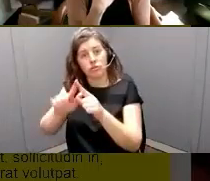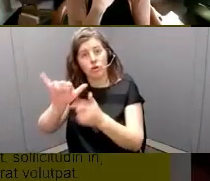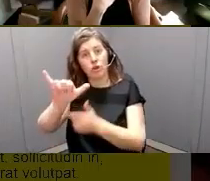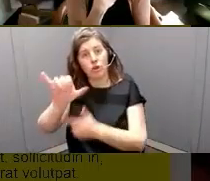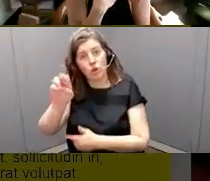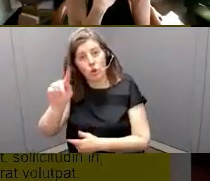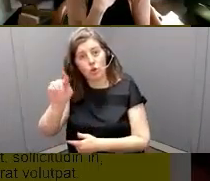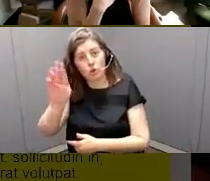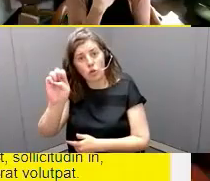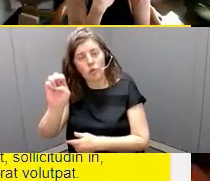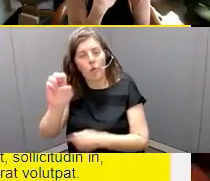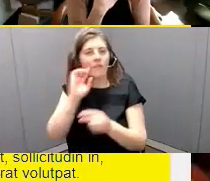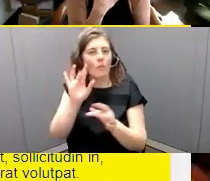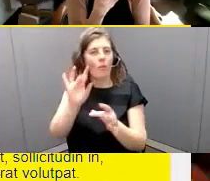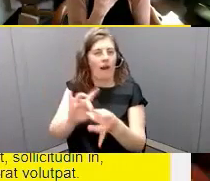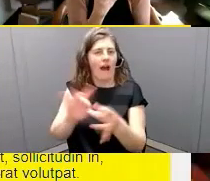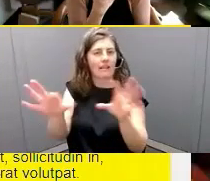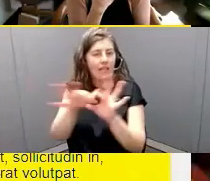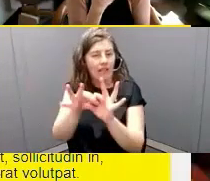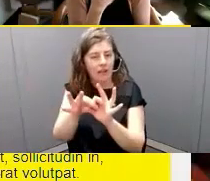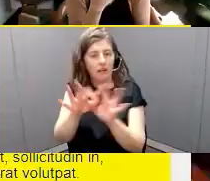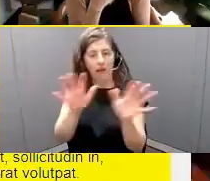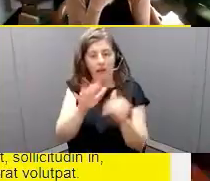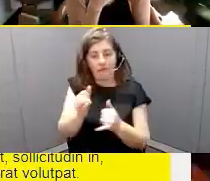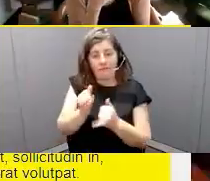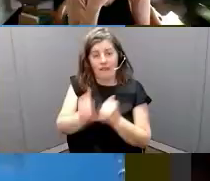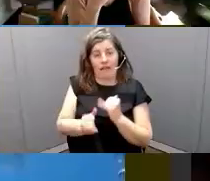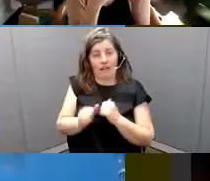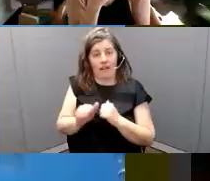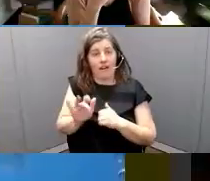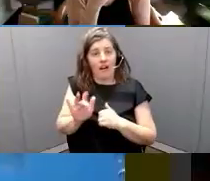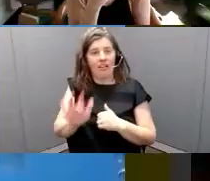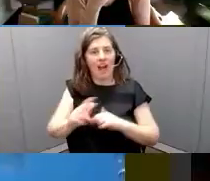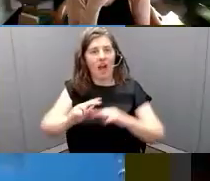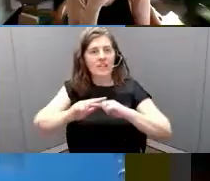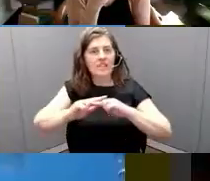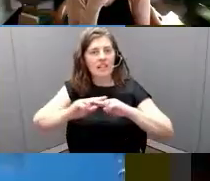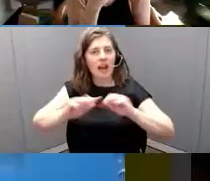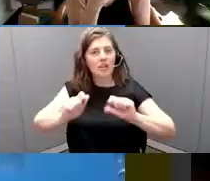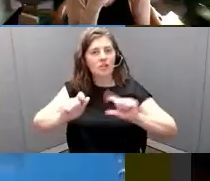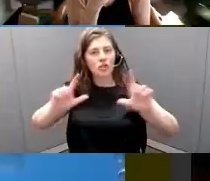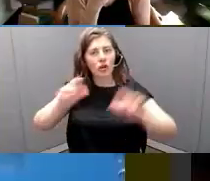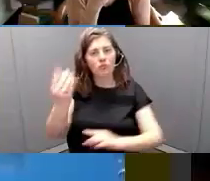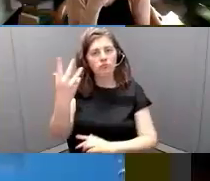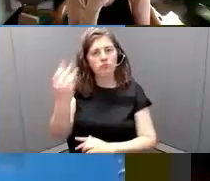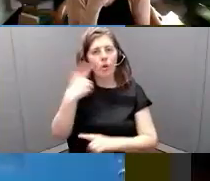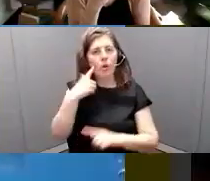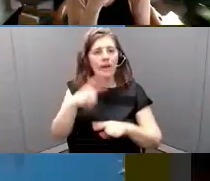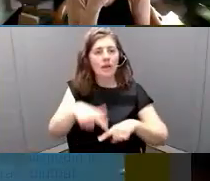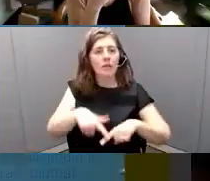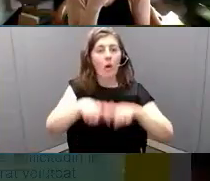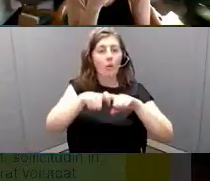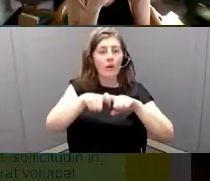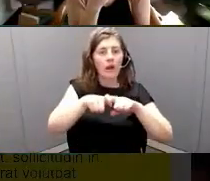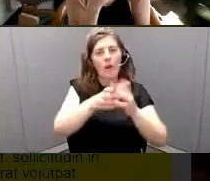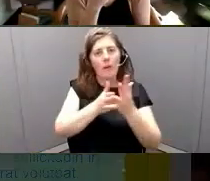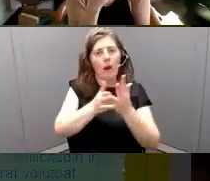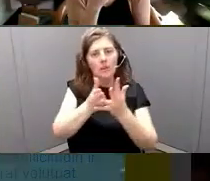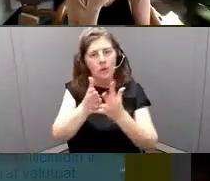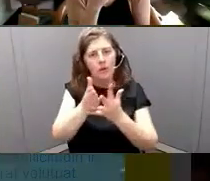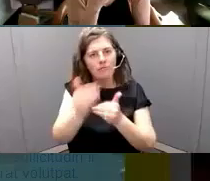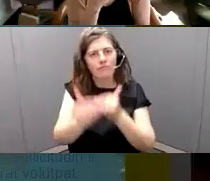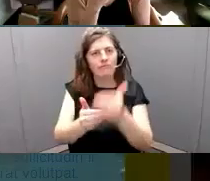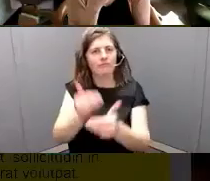external link. And finally, clicking on the slideshow, we can pause it and we can navigate at our